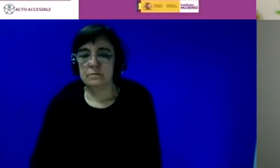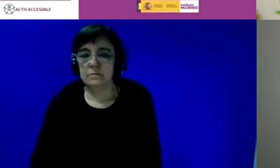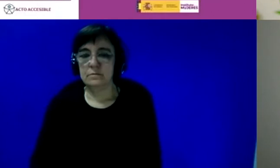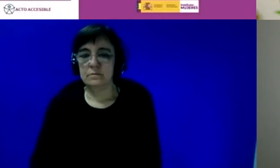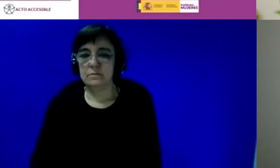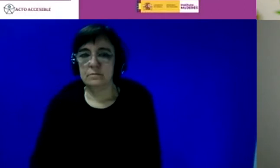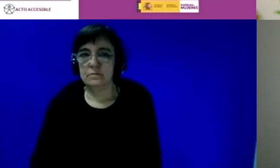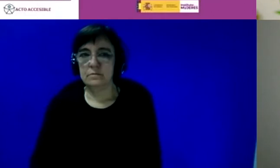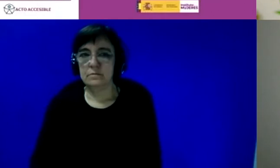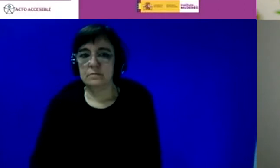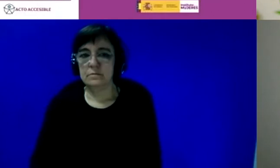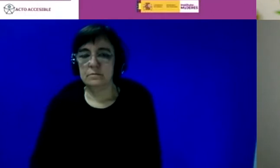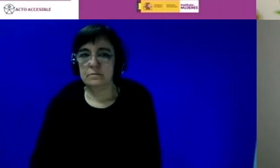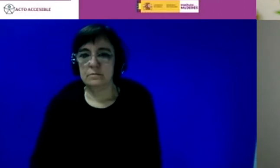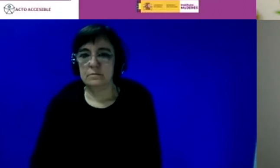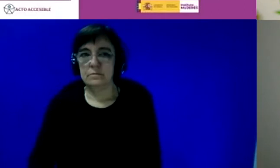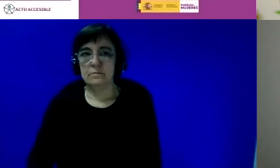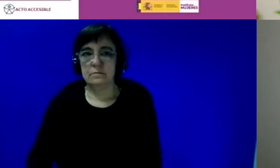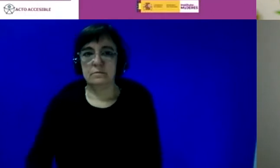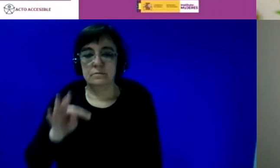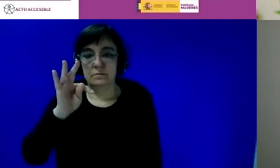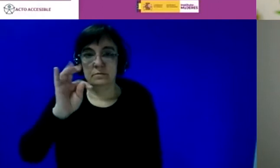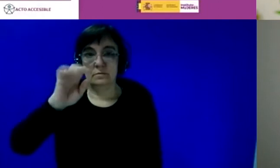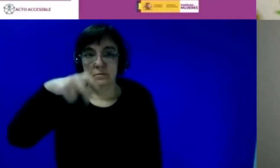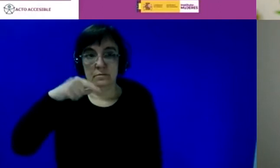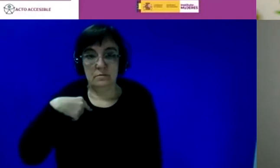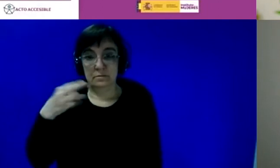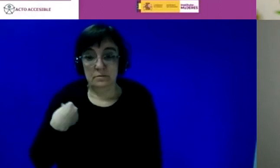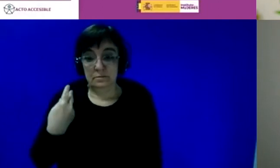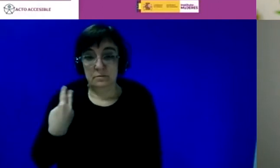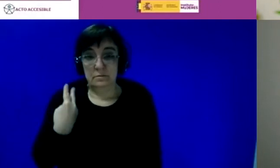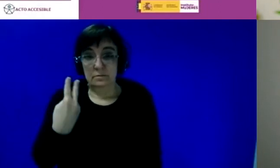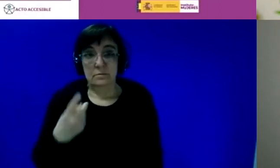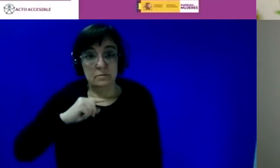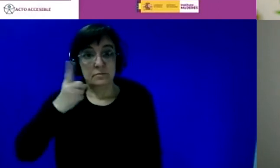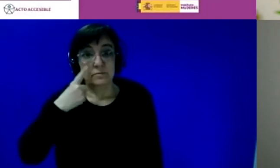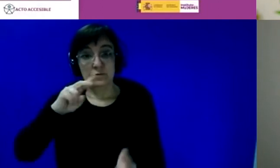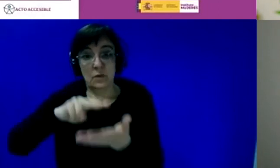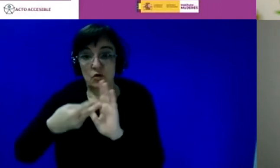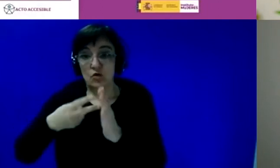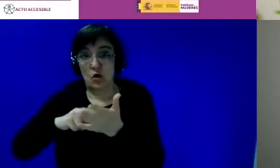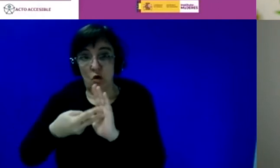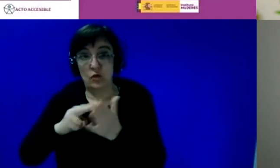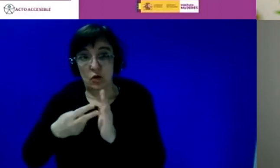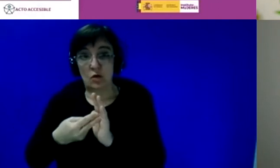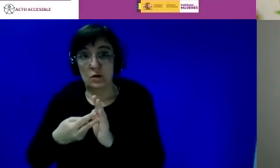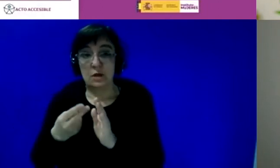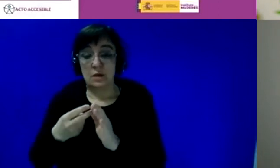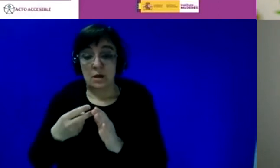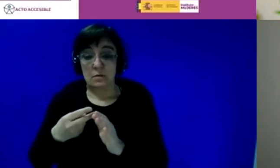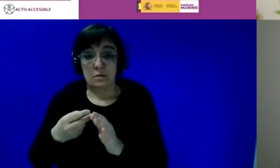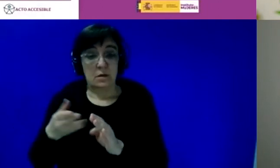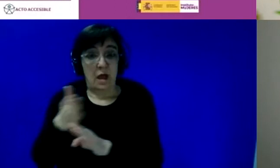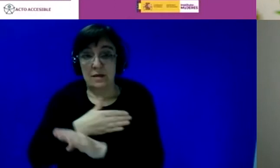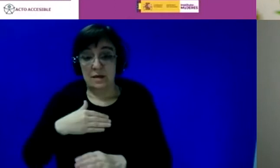present here today, are not able to find a solution by tomorrow how to include our boxes with